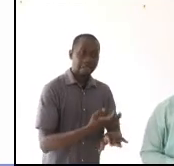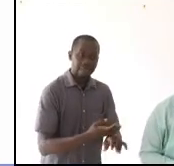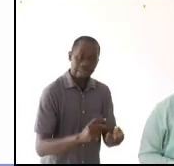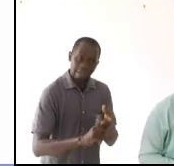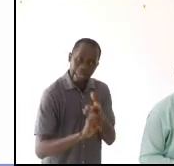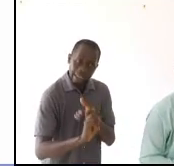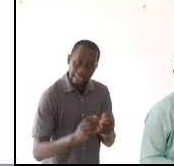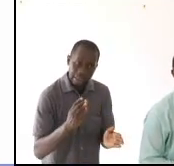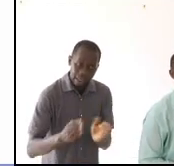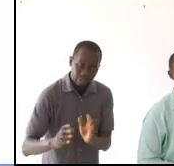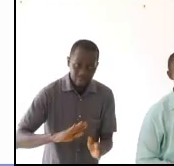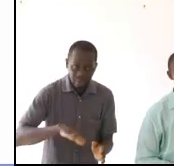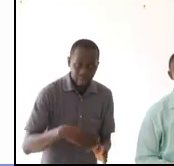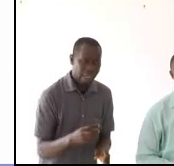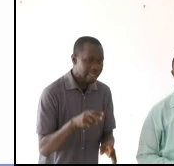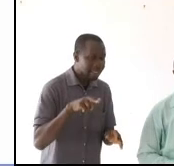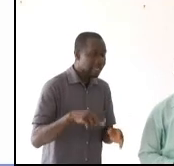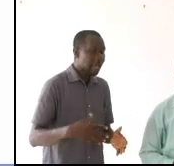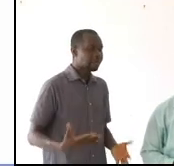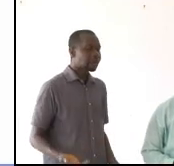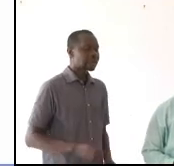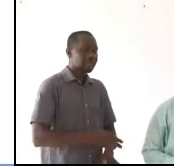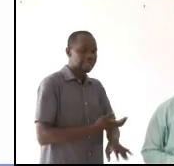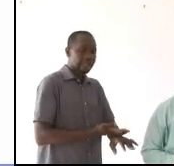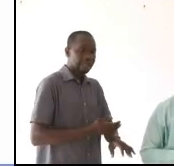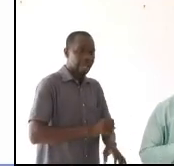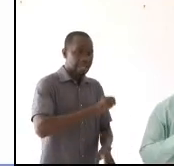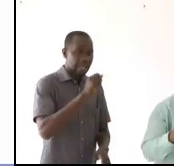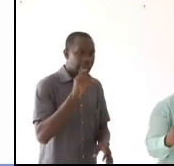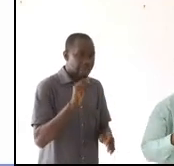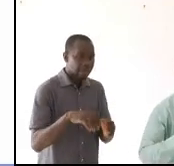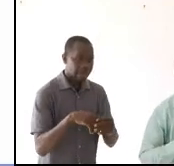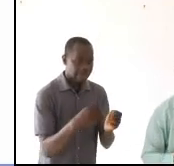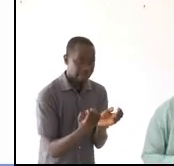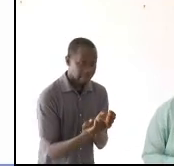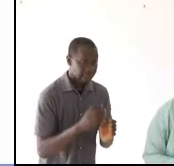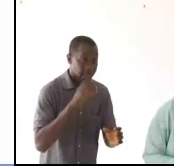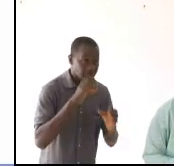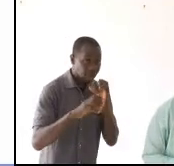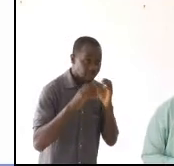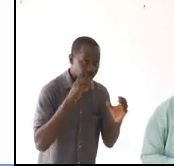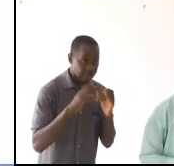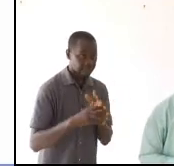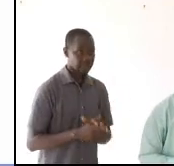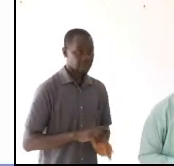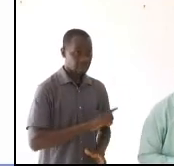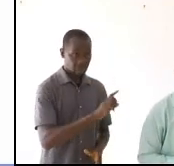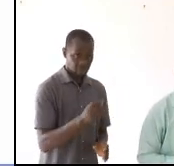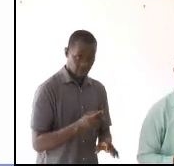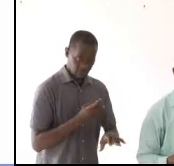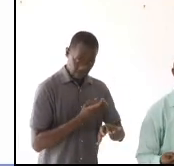and controlled by the nervous system and the endocrine system. Remember, these are the means of communication. The two